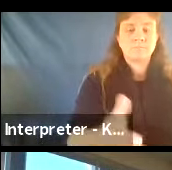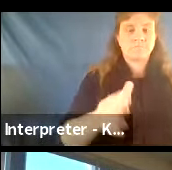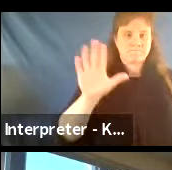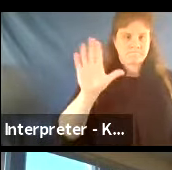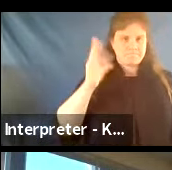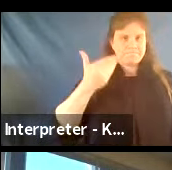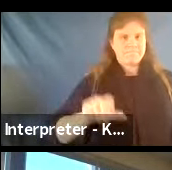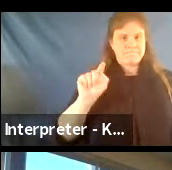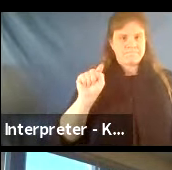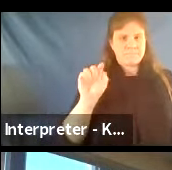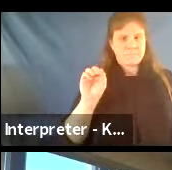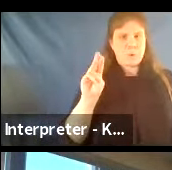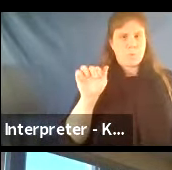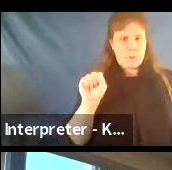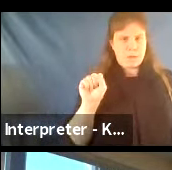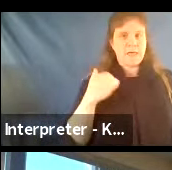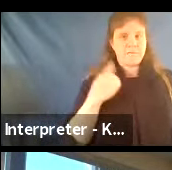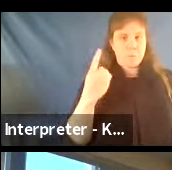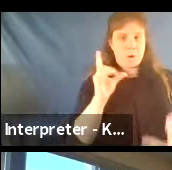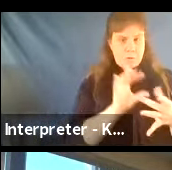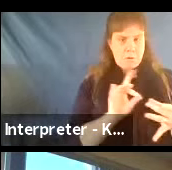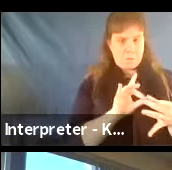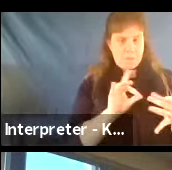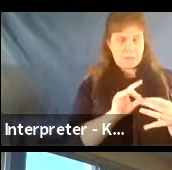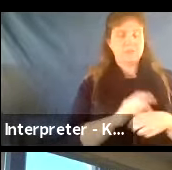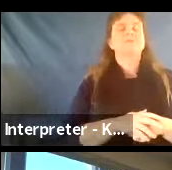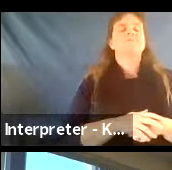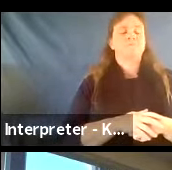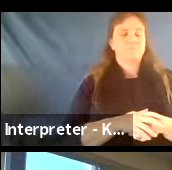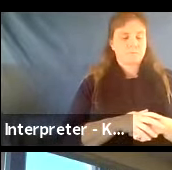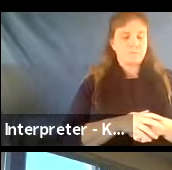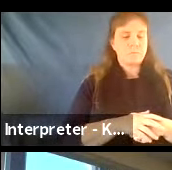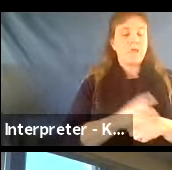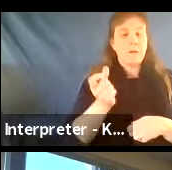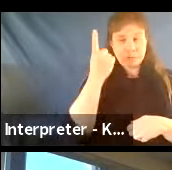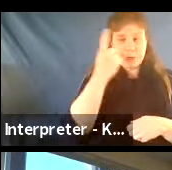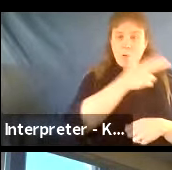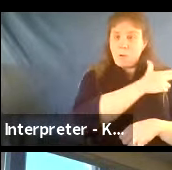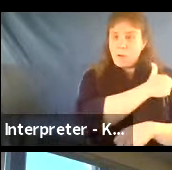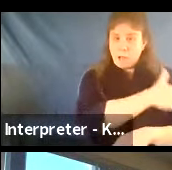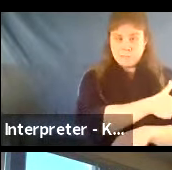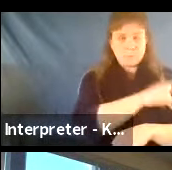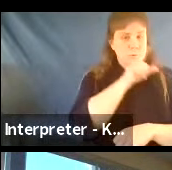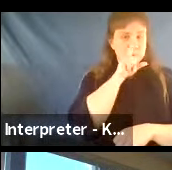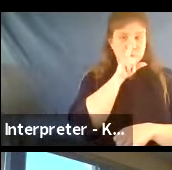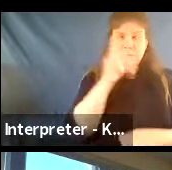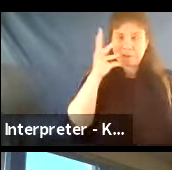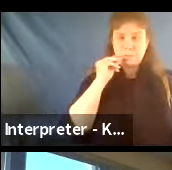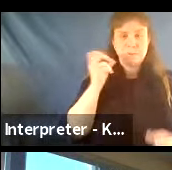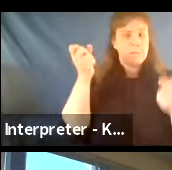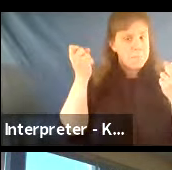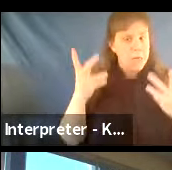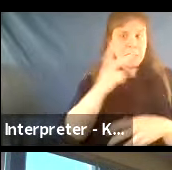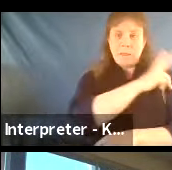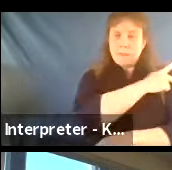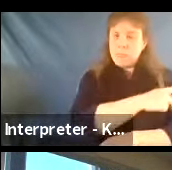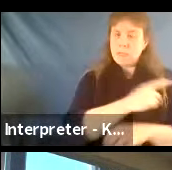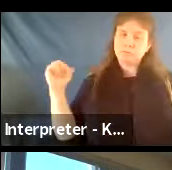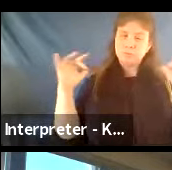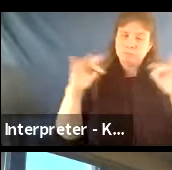realize is that when the hospital surge gets as big as it does, and the ICU